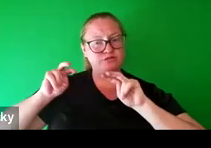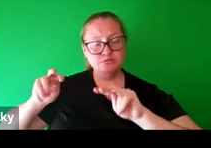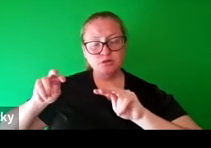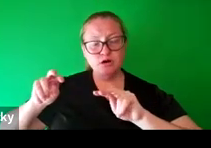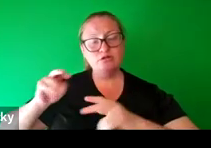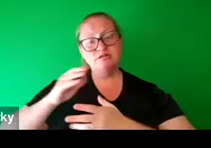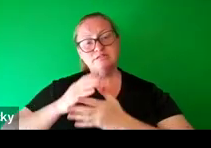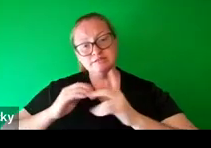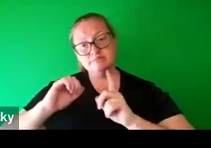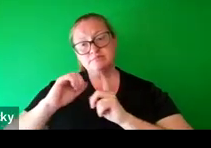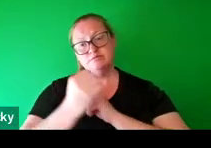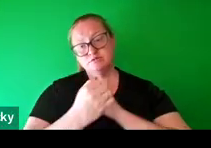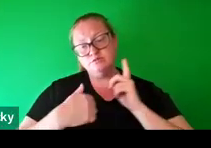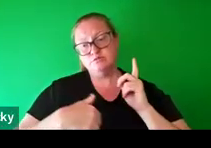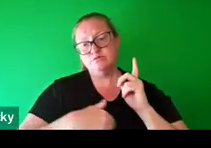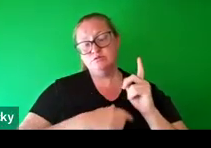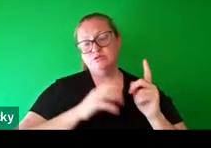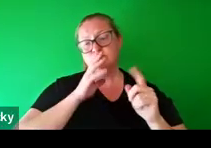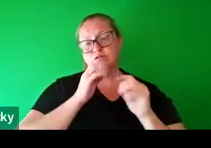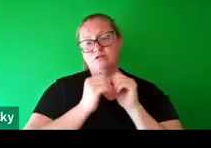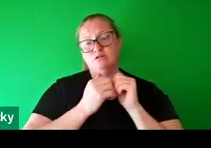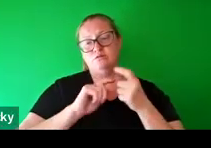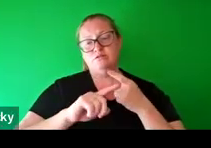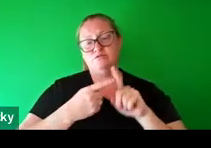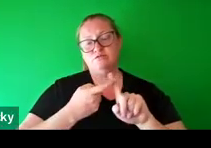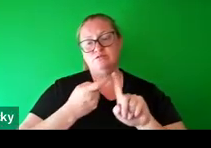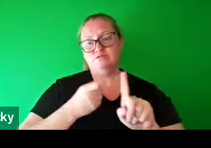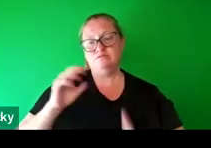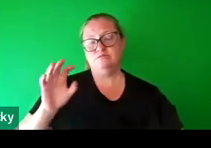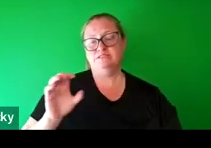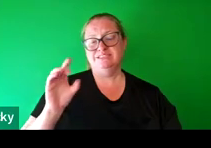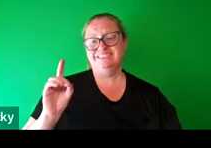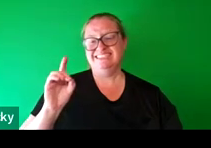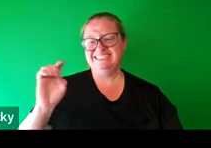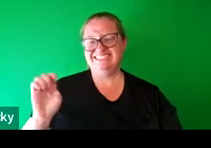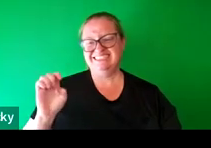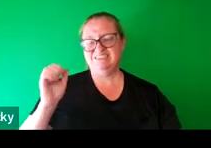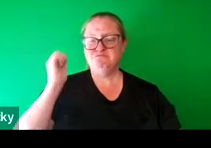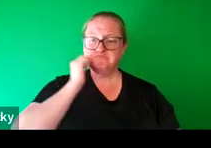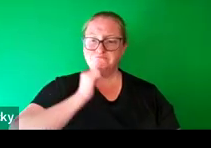some cases, we are talking with our friends at CDE on a regular basis, almost daily.